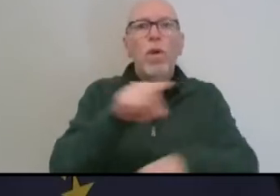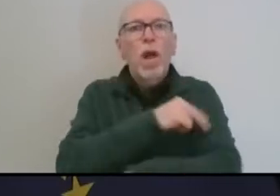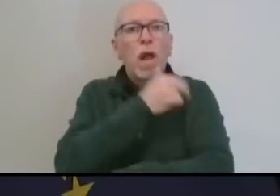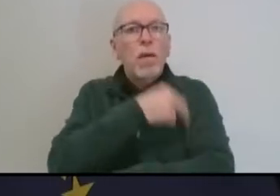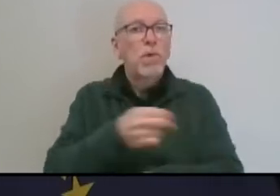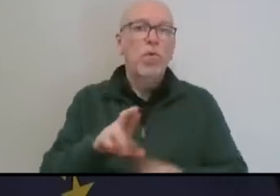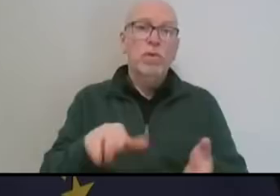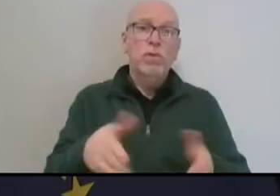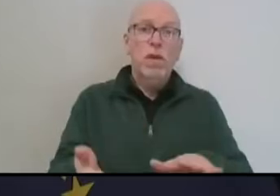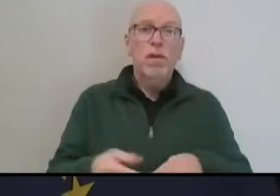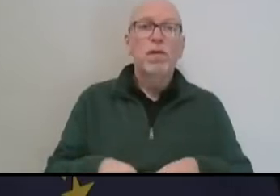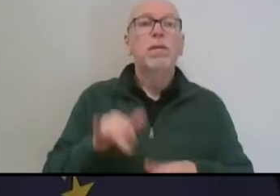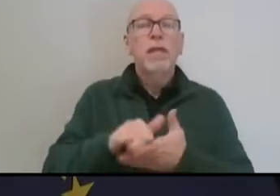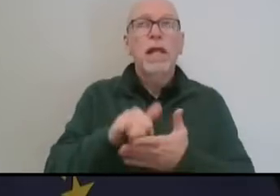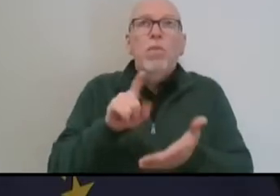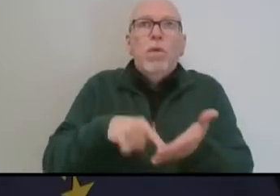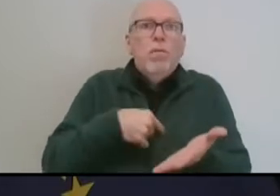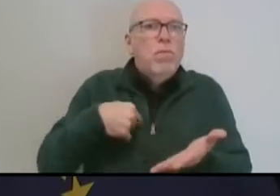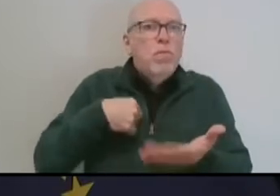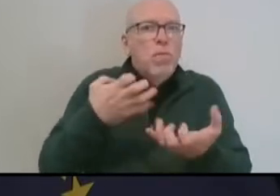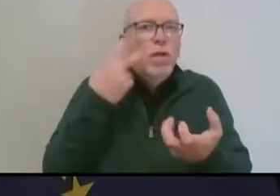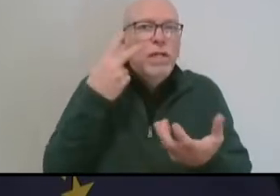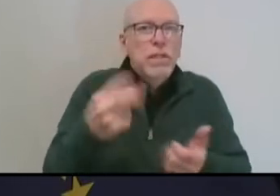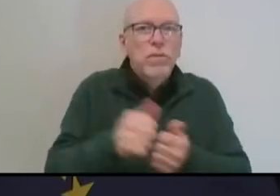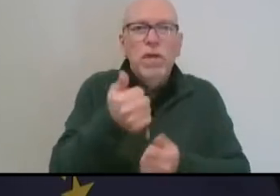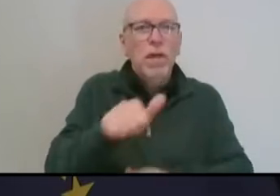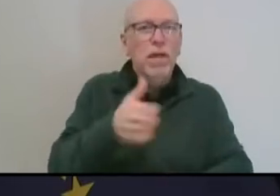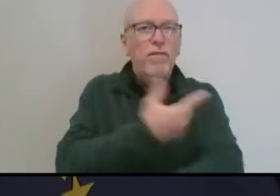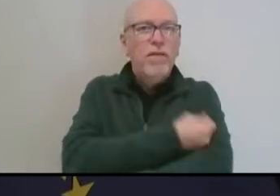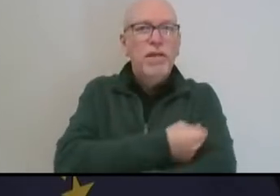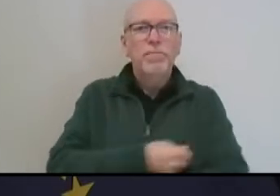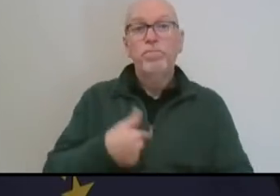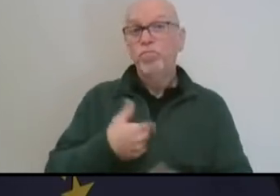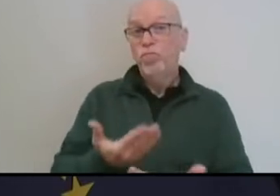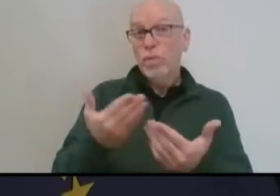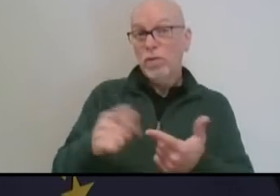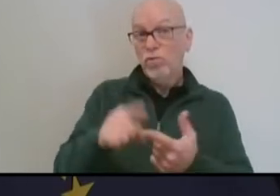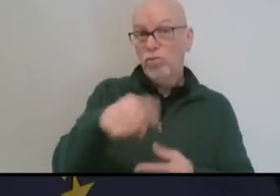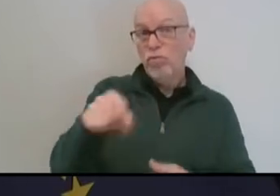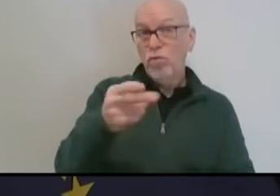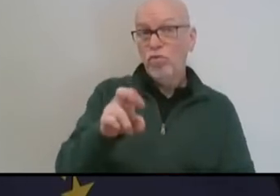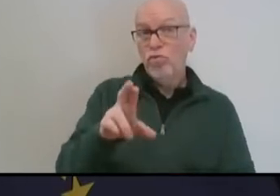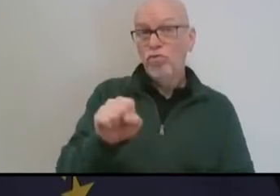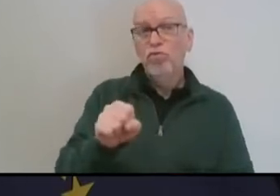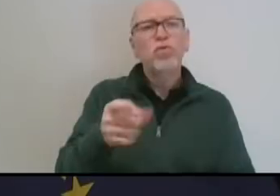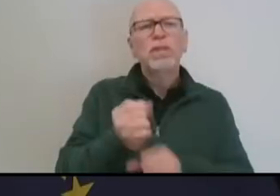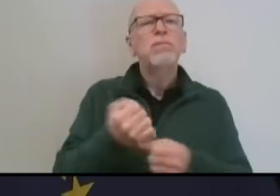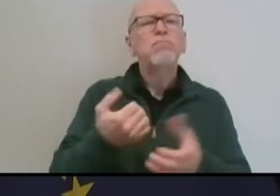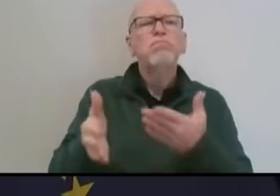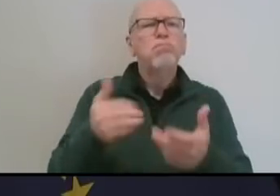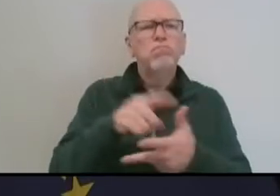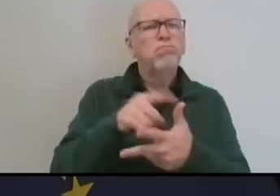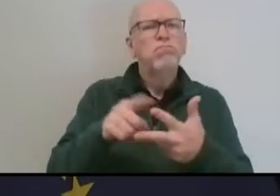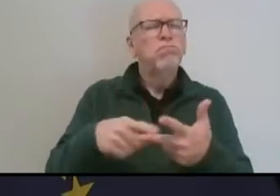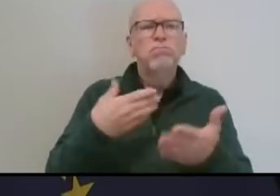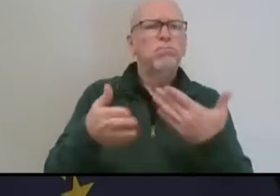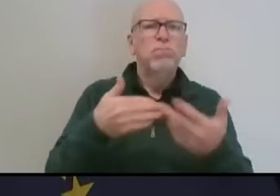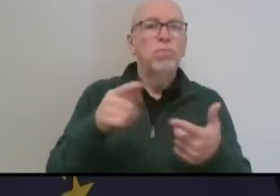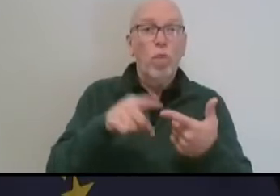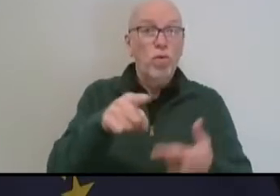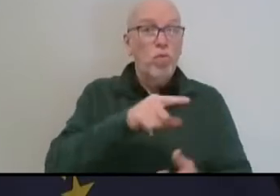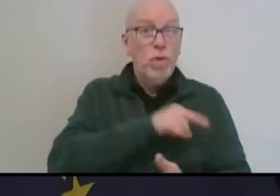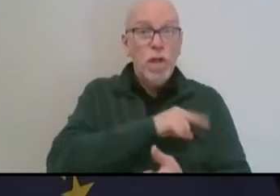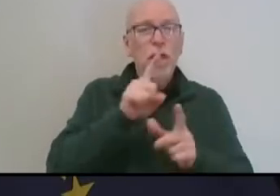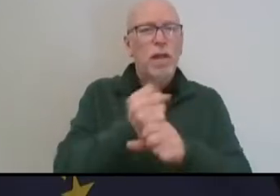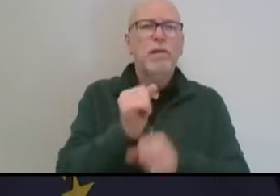want to see with any vaccine. Our recommendation to Hoosiers is to get whatever vaccine is available as soon as you are eligible to get